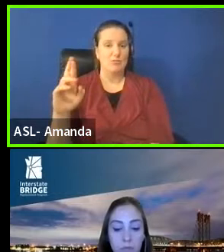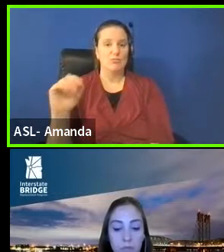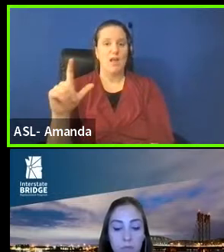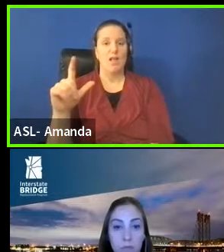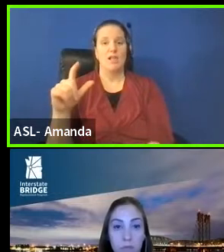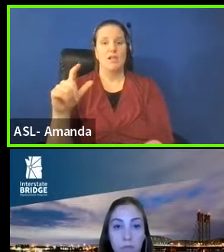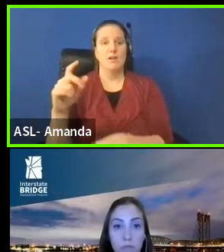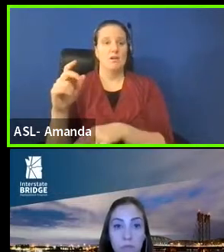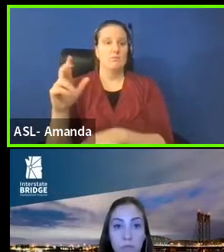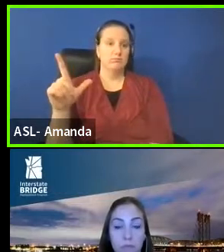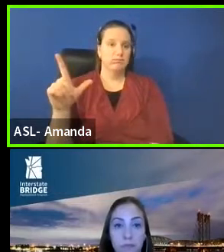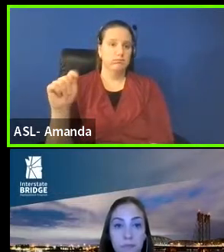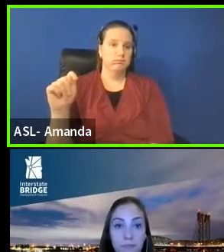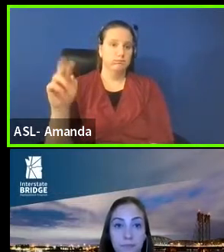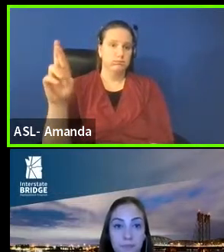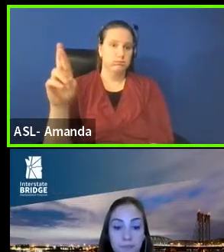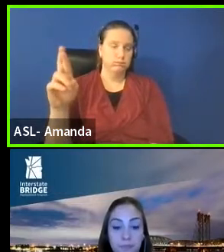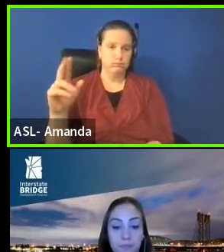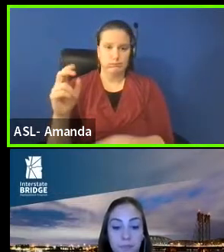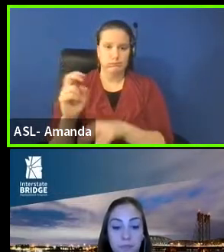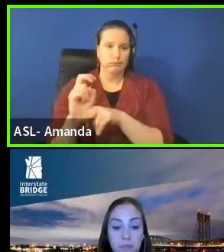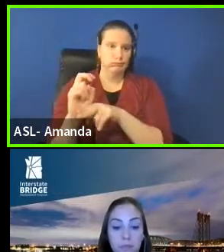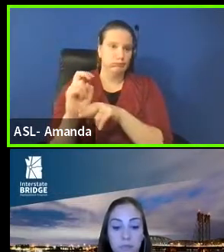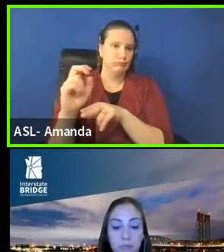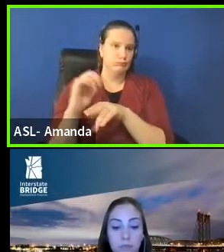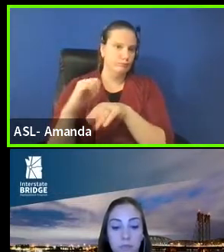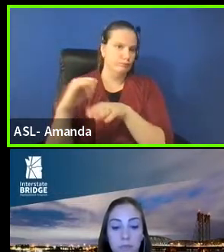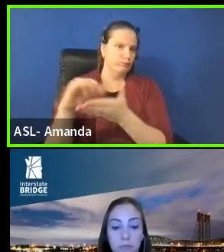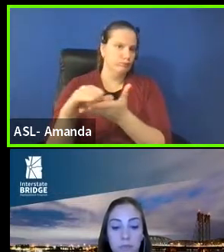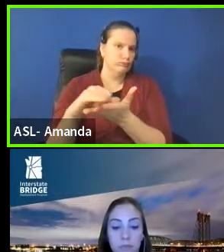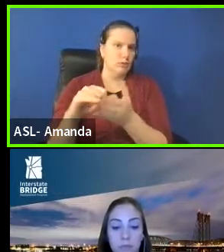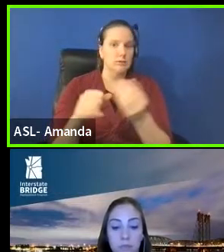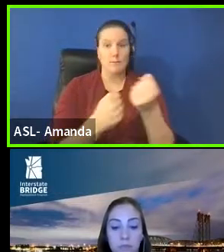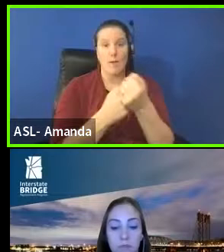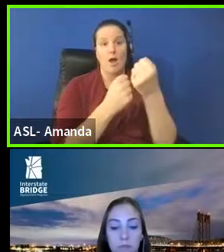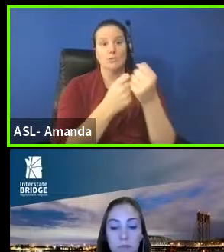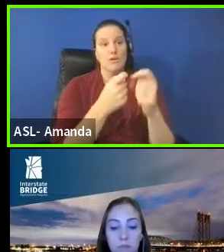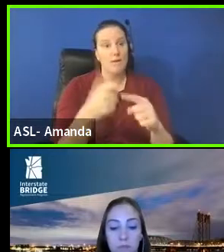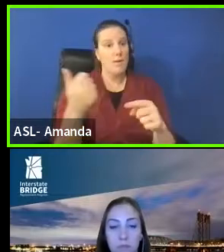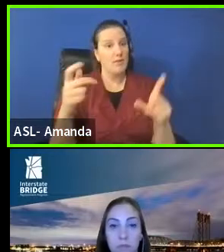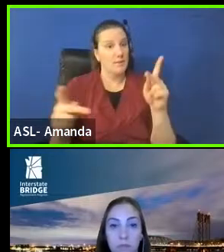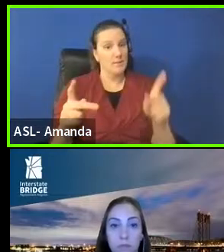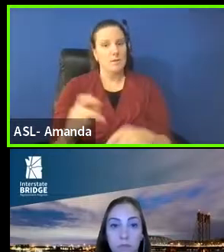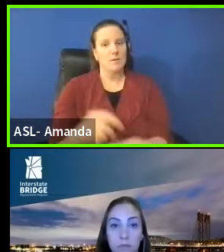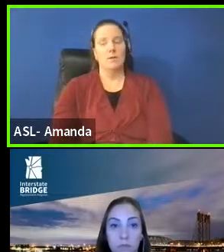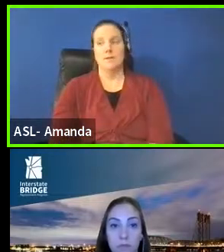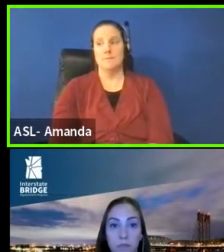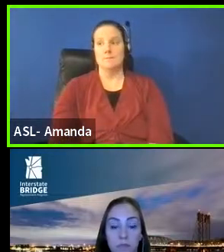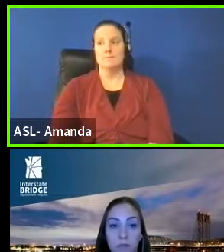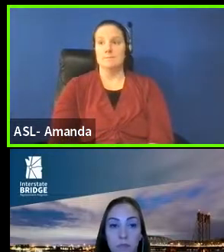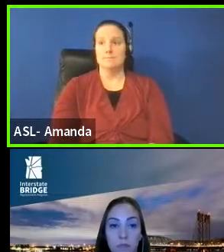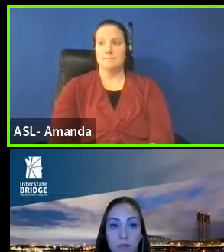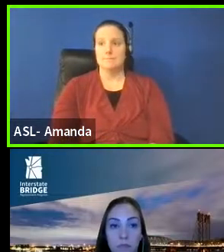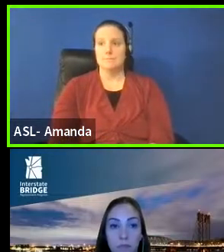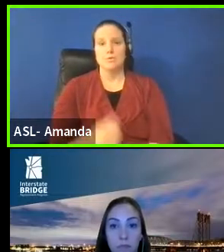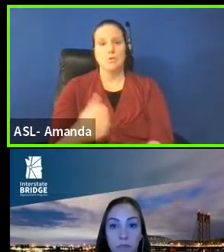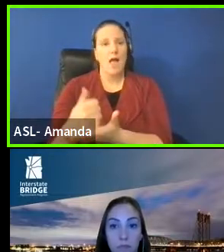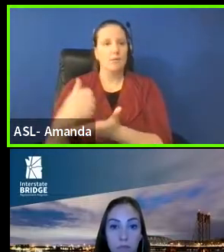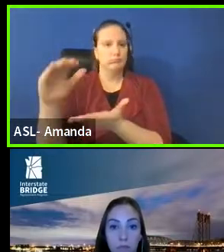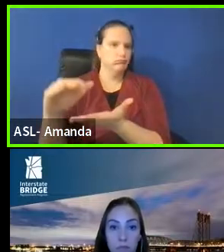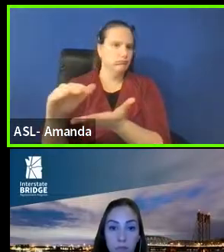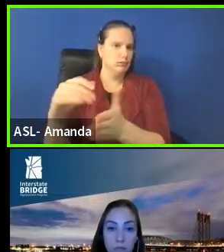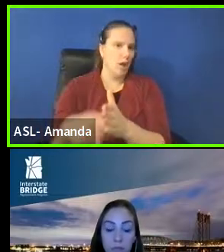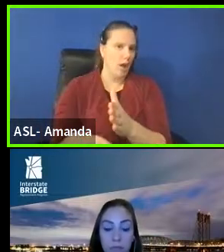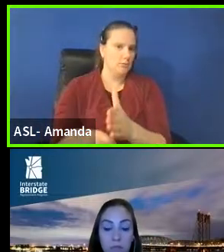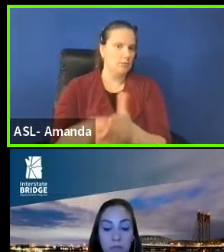possibly be sponsored by others to offset some of the costs. So